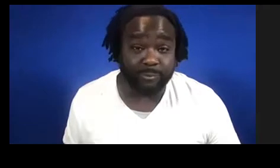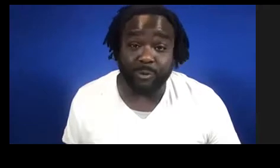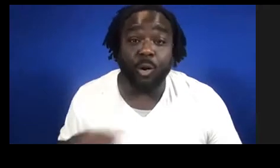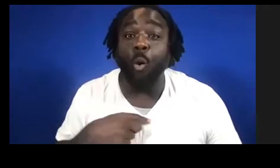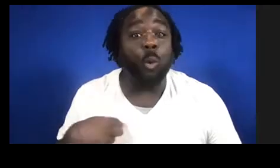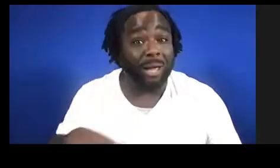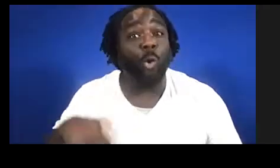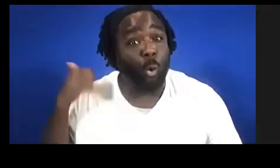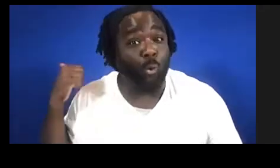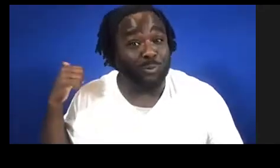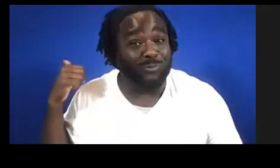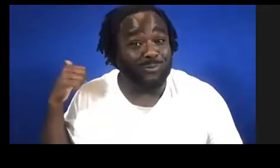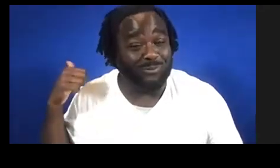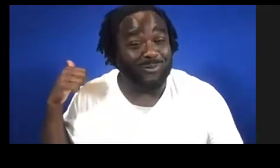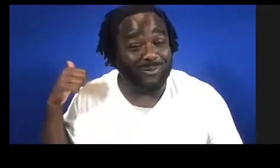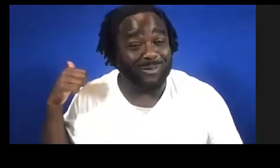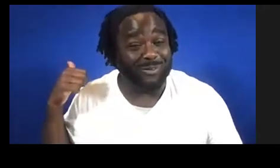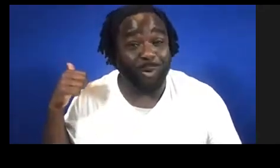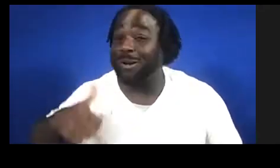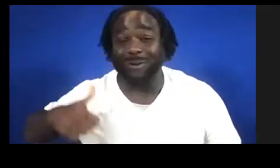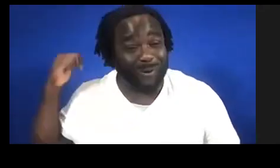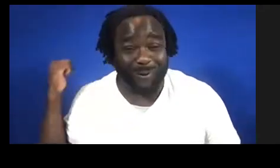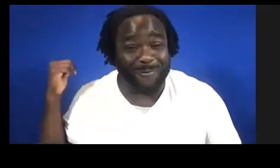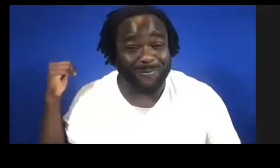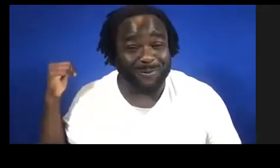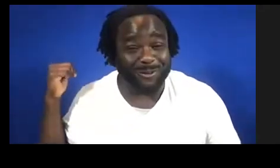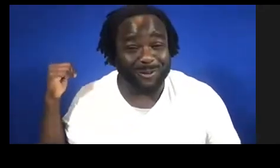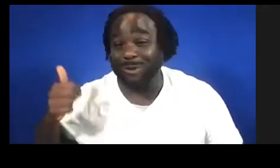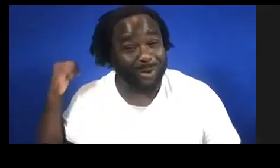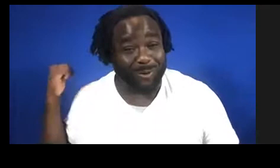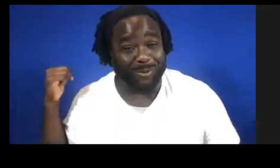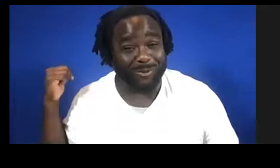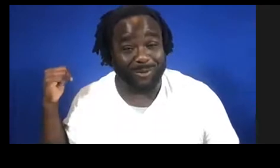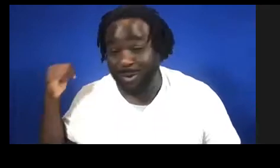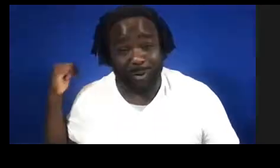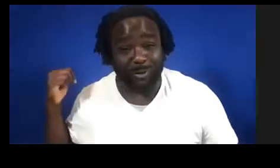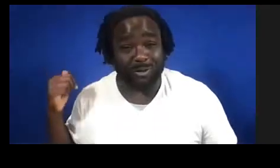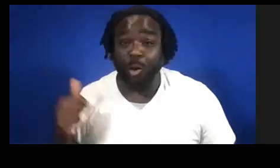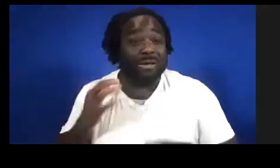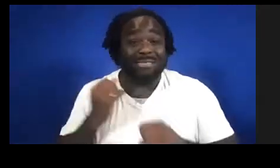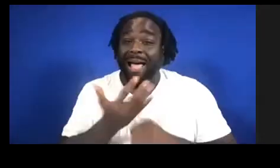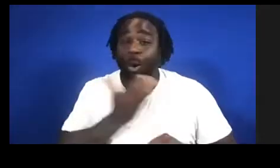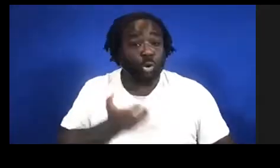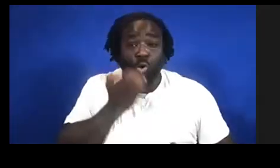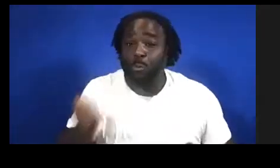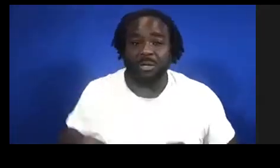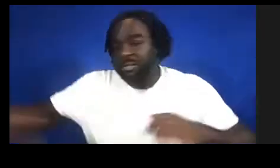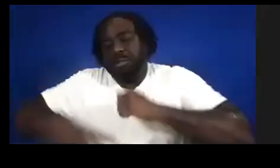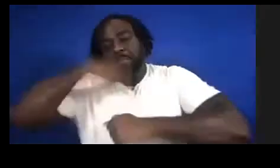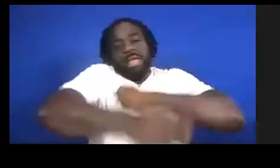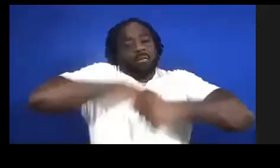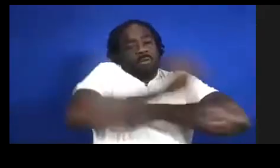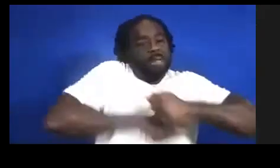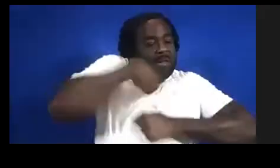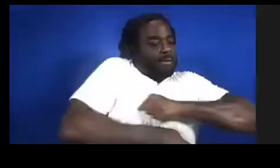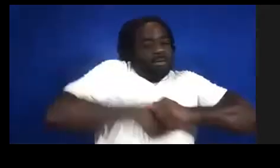band, if that was black performers, you might see instruments, but you ain't gonna see us there. We